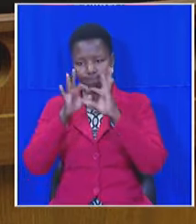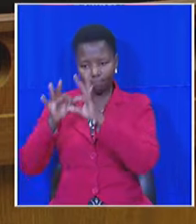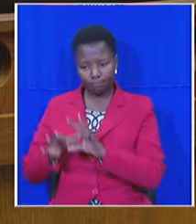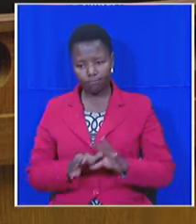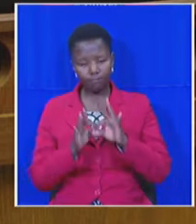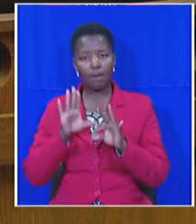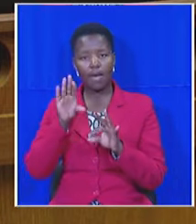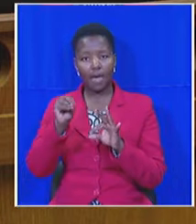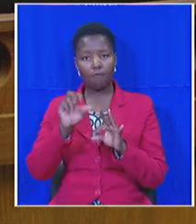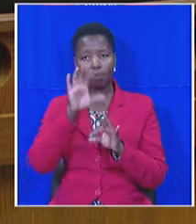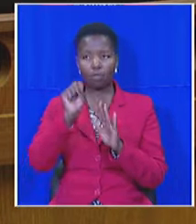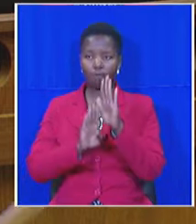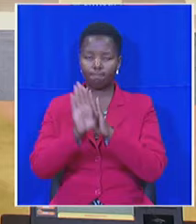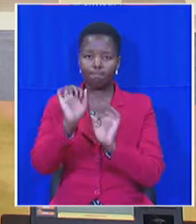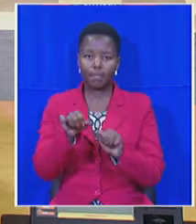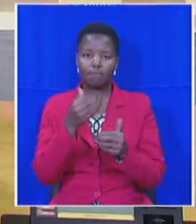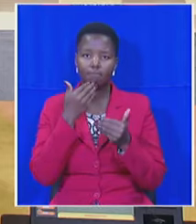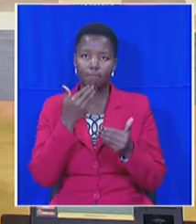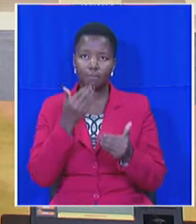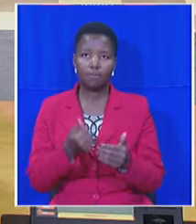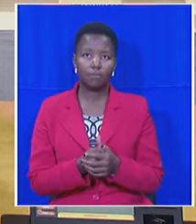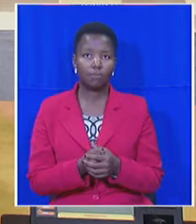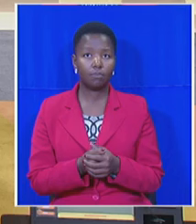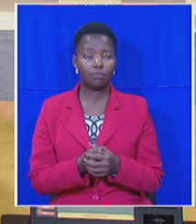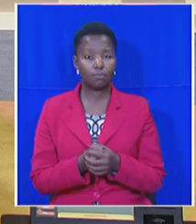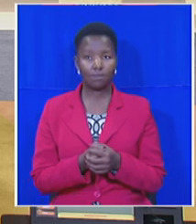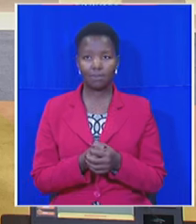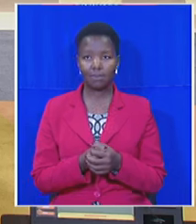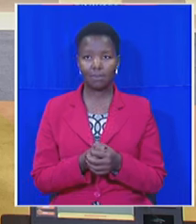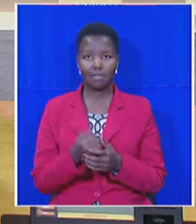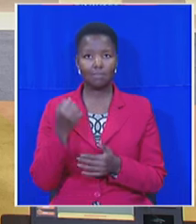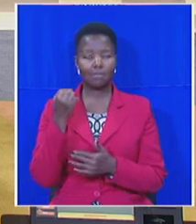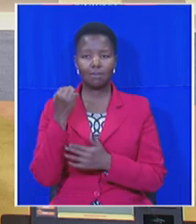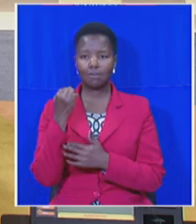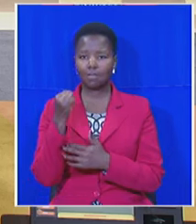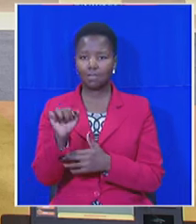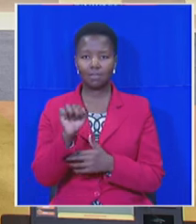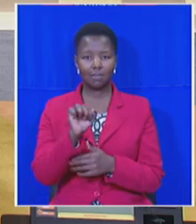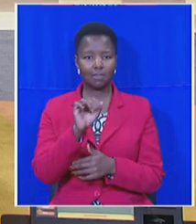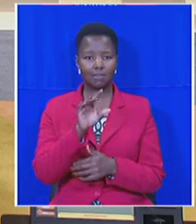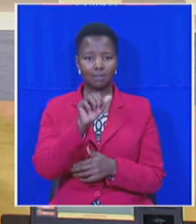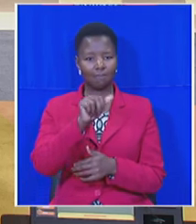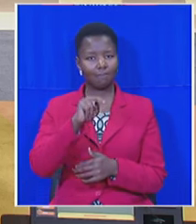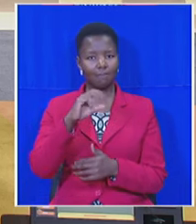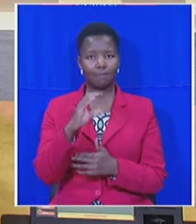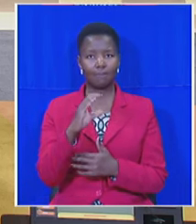to move forward. Thank you. Are there any further declarations? The ANC.